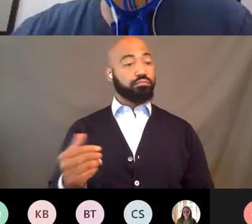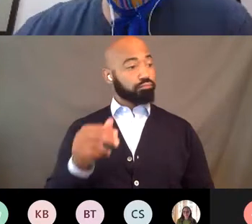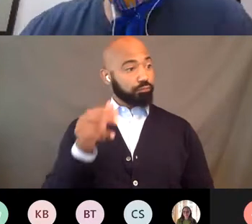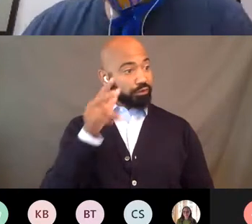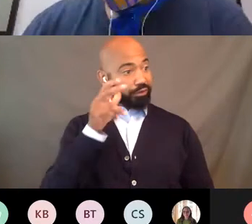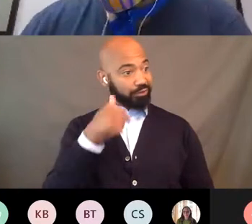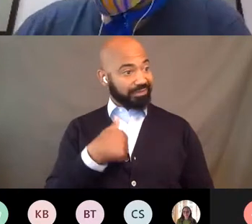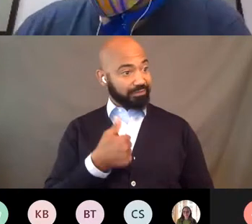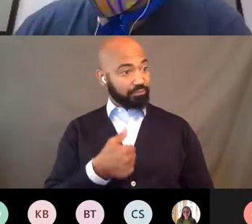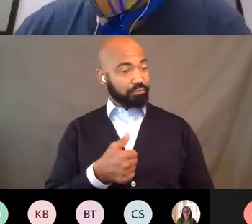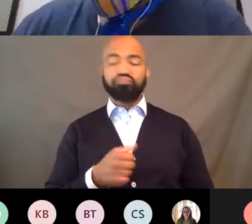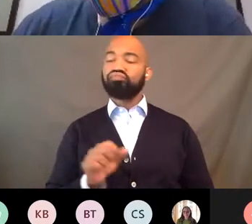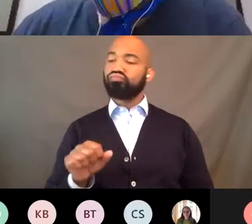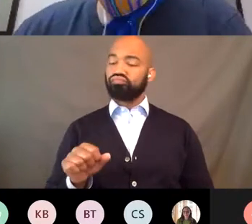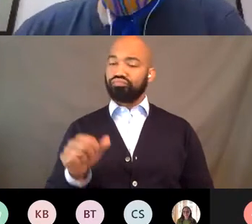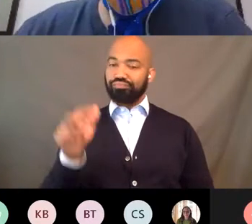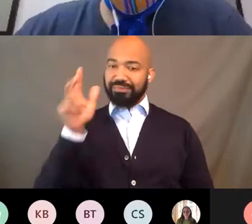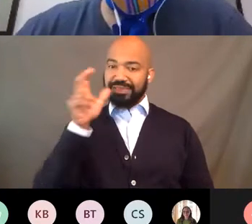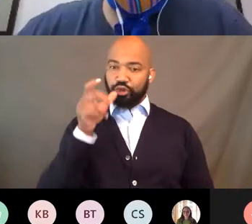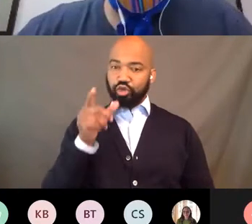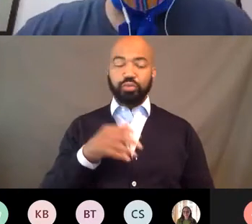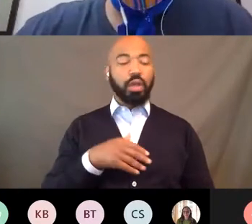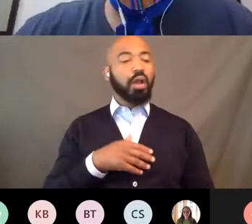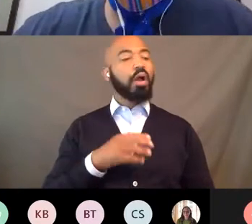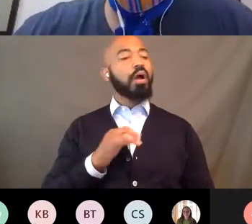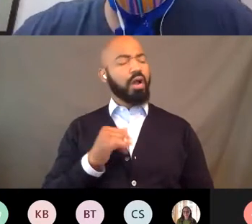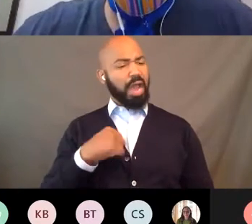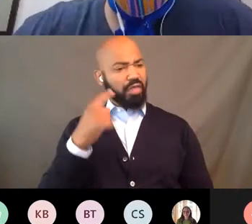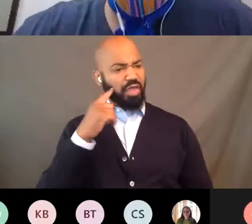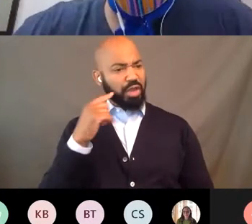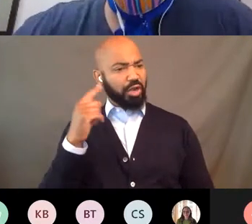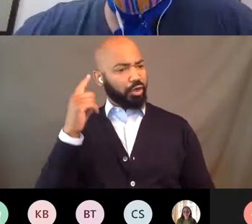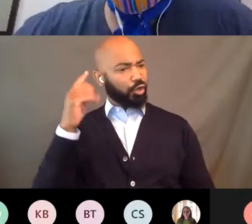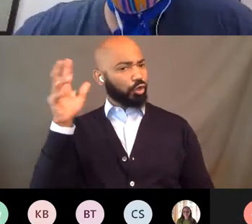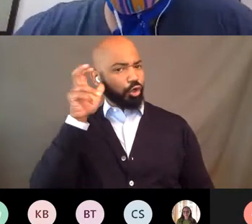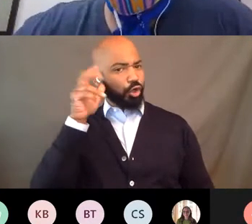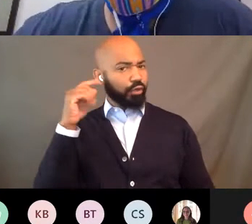can hear you. Great. Sorry, there was an echo there for a second, but I don't know if that was me or not.